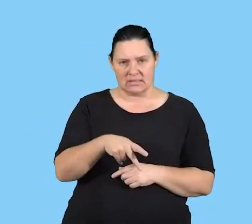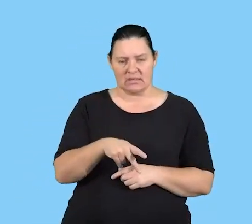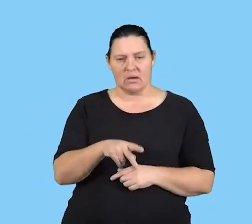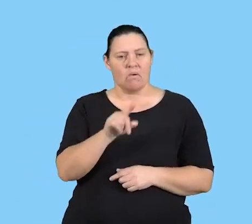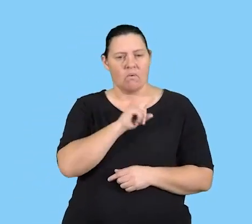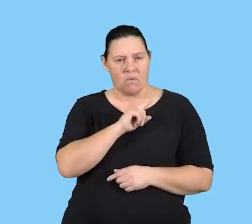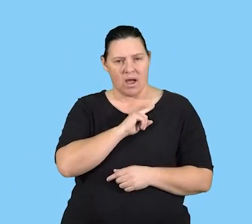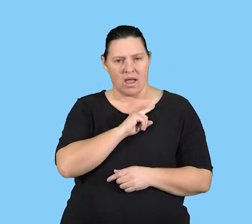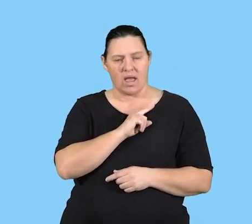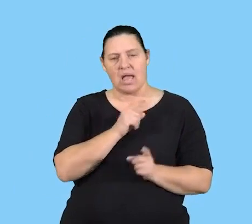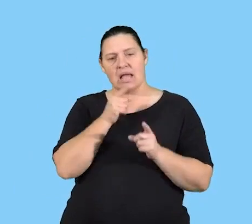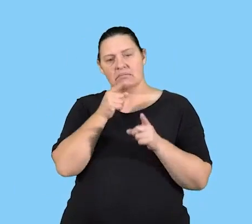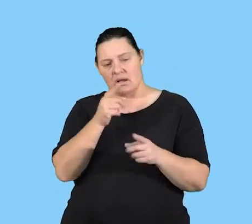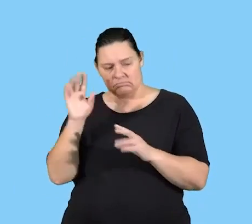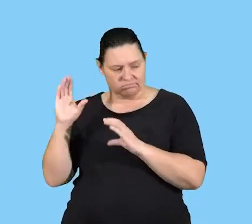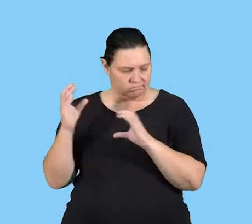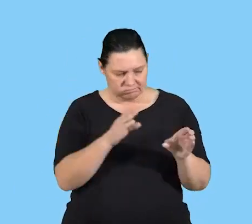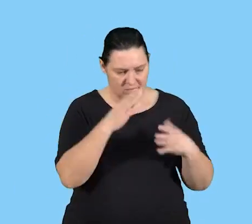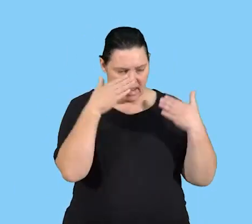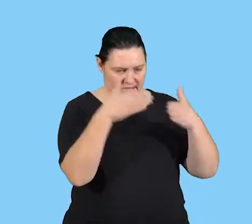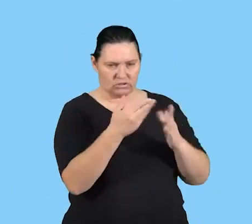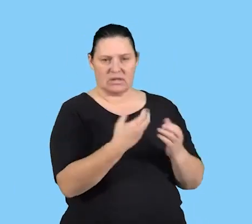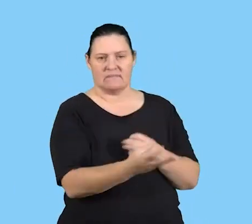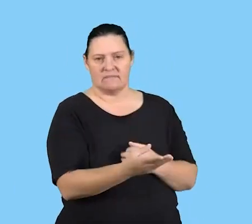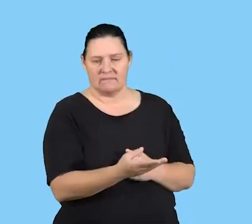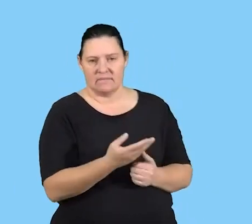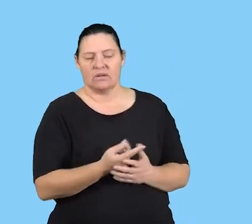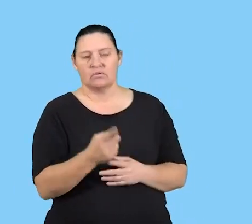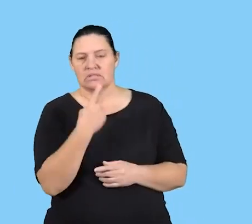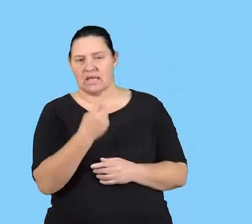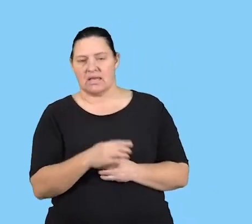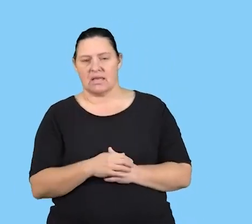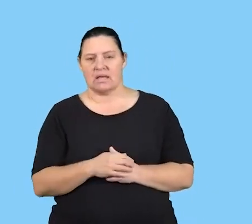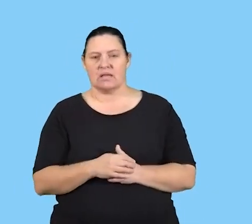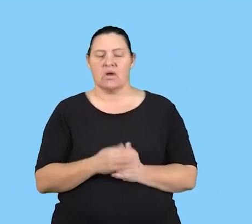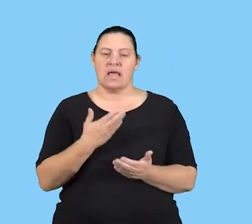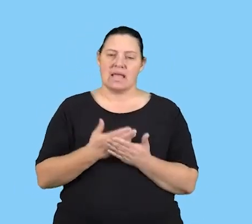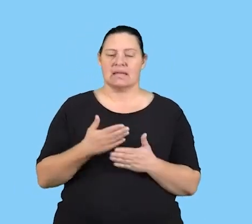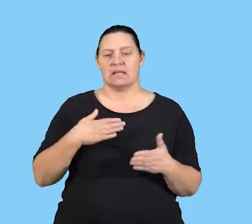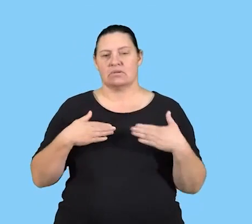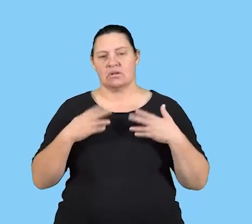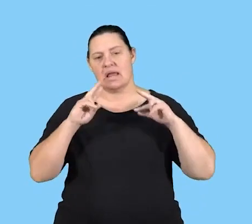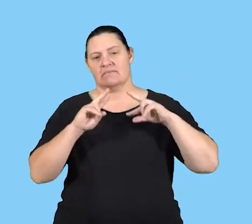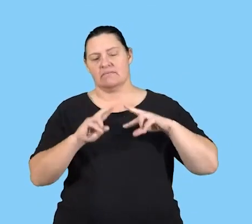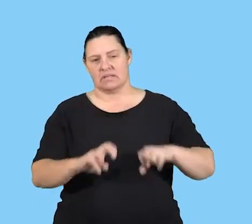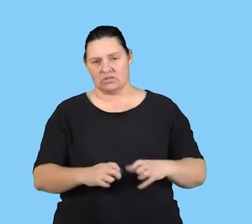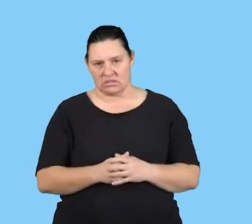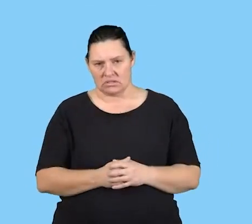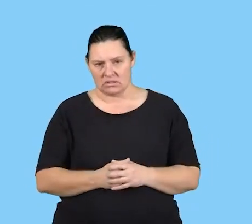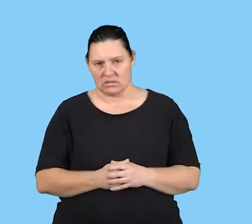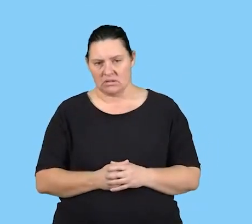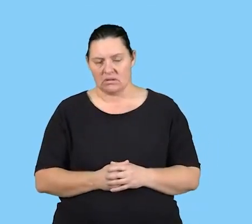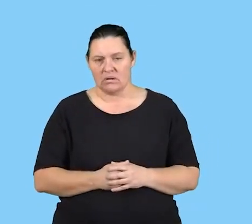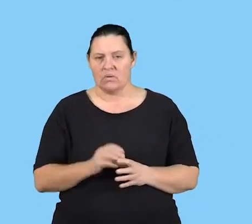that it can strike your attention to say you can administer the investigation